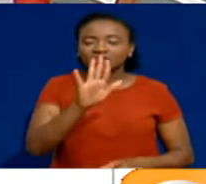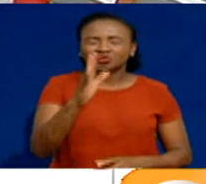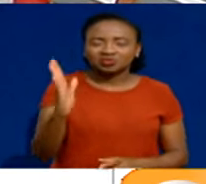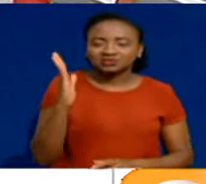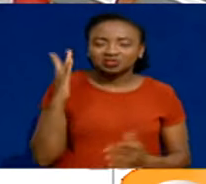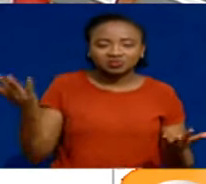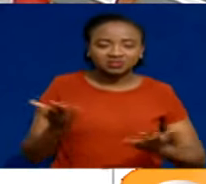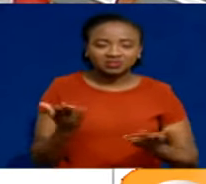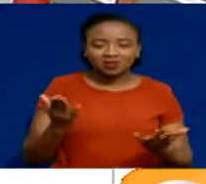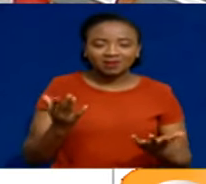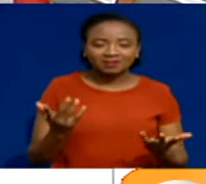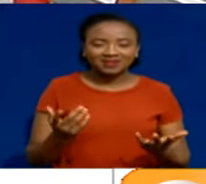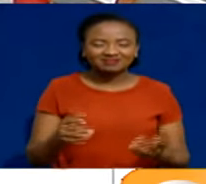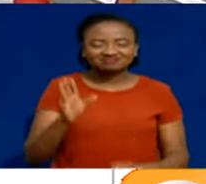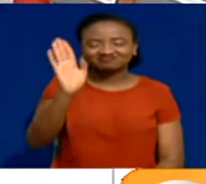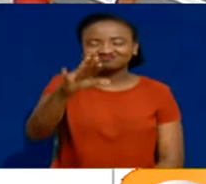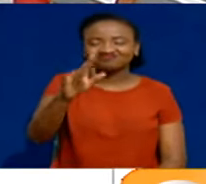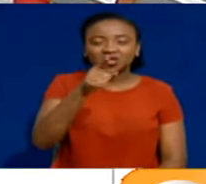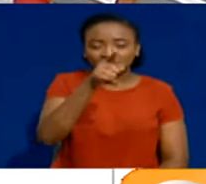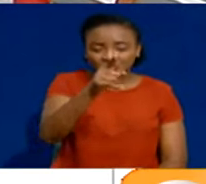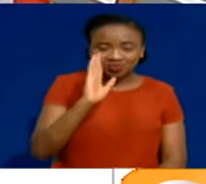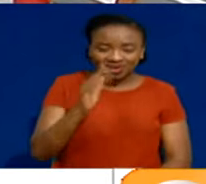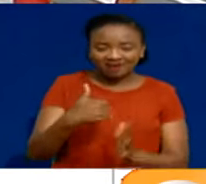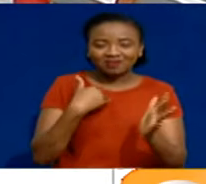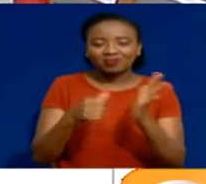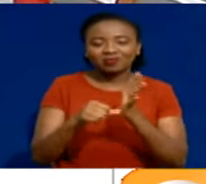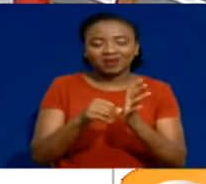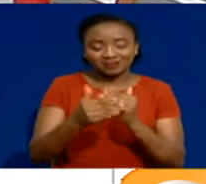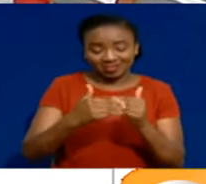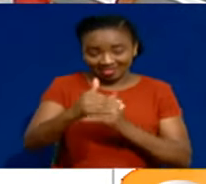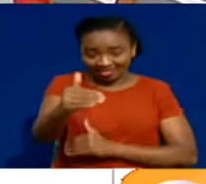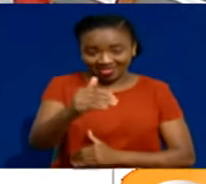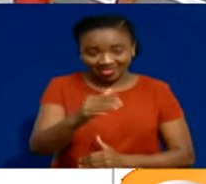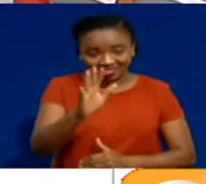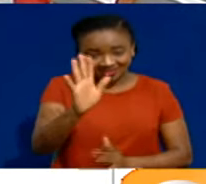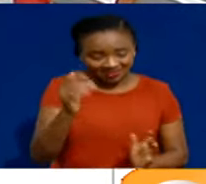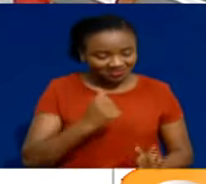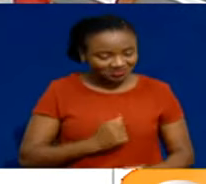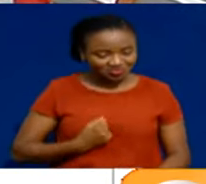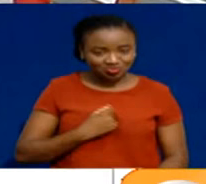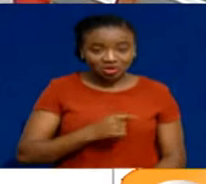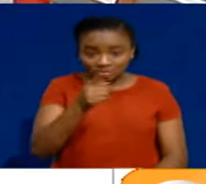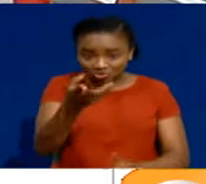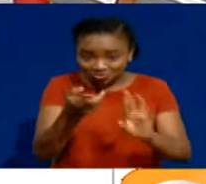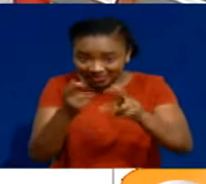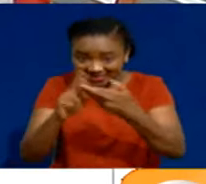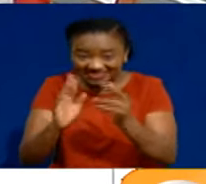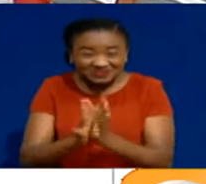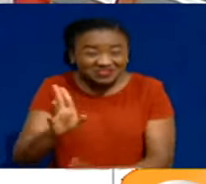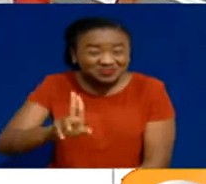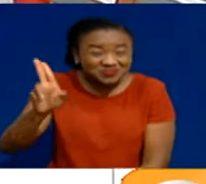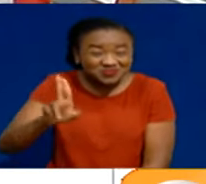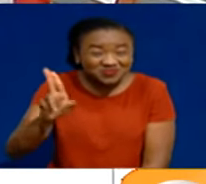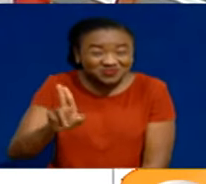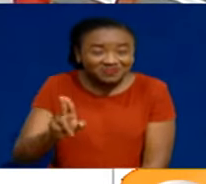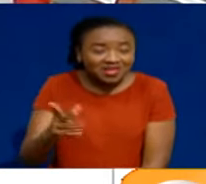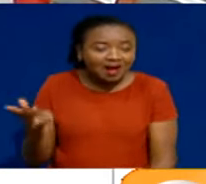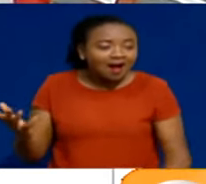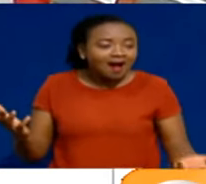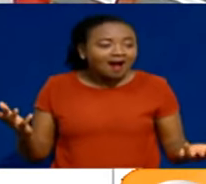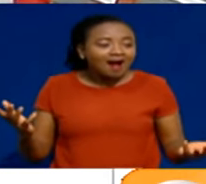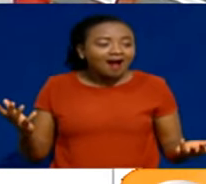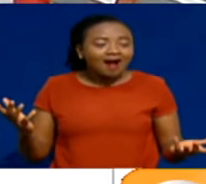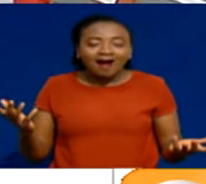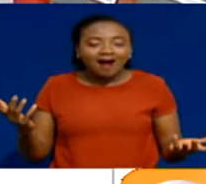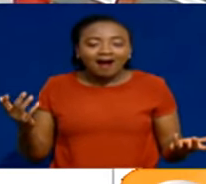security, Jeff? I don't need security. Jeff, you will have a problem. Are you not related to President Uhuru Kenyatta? What's that got to do with the